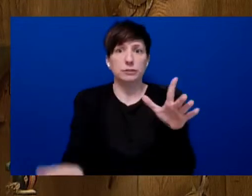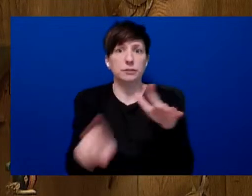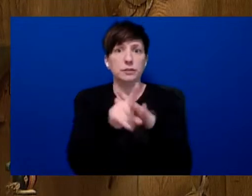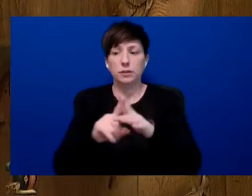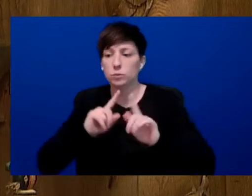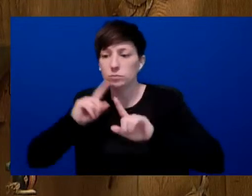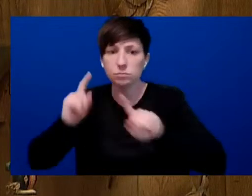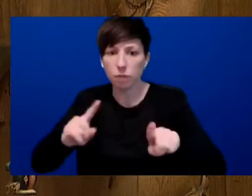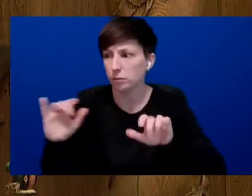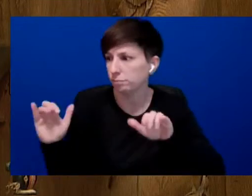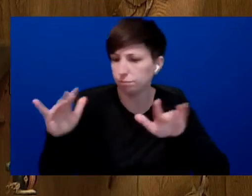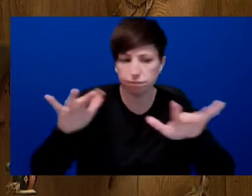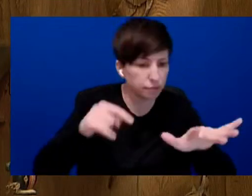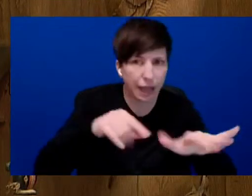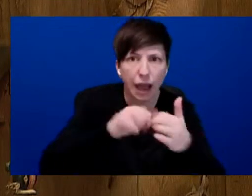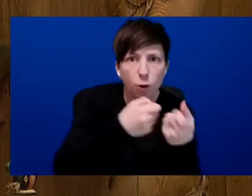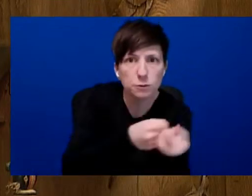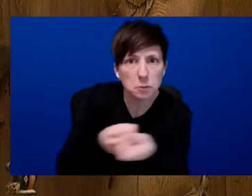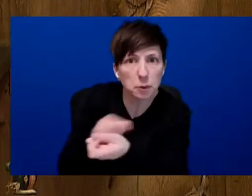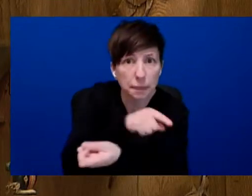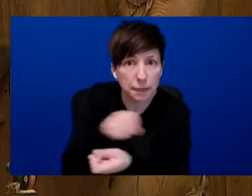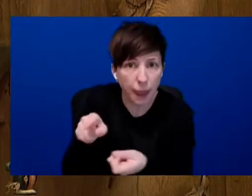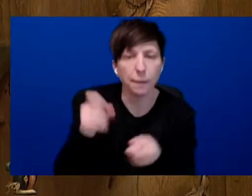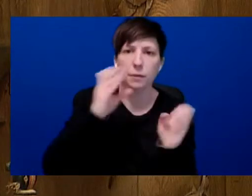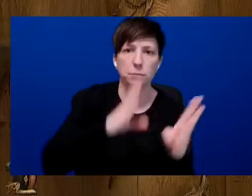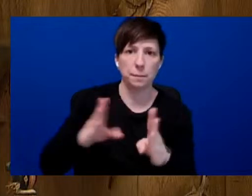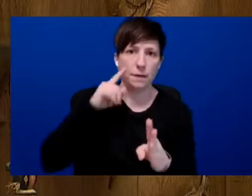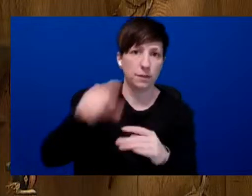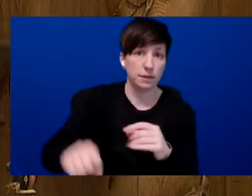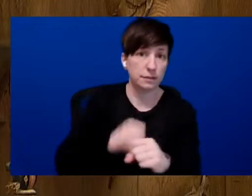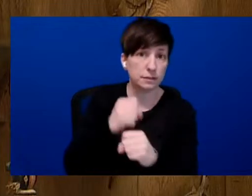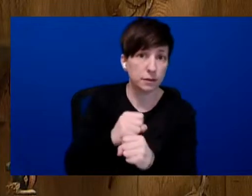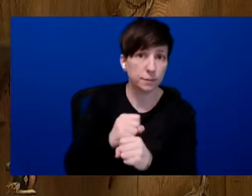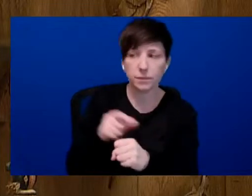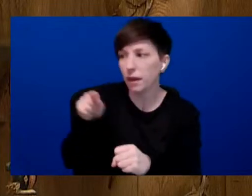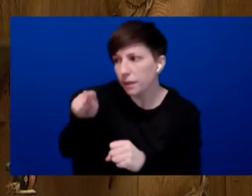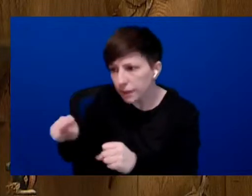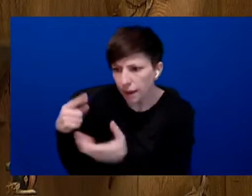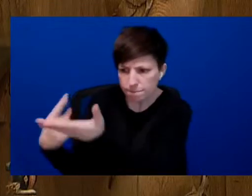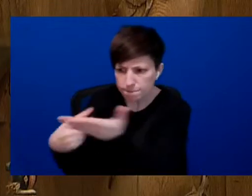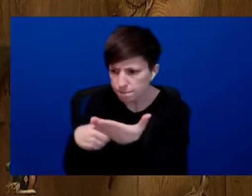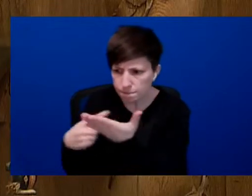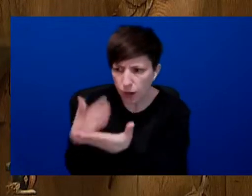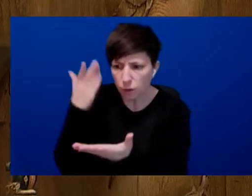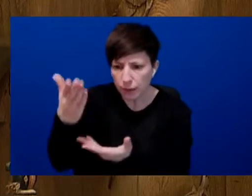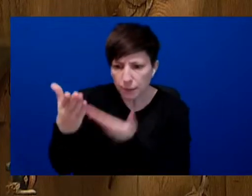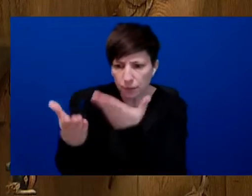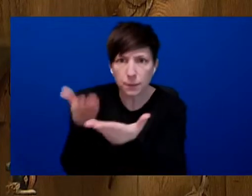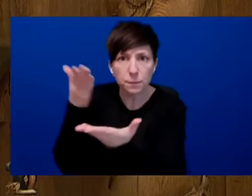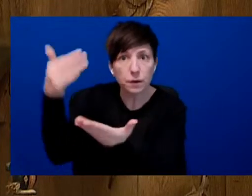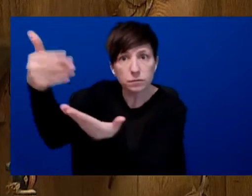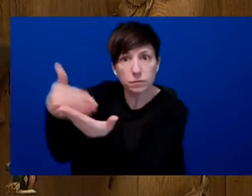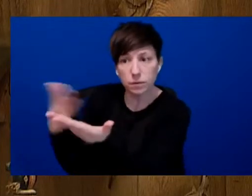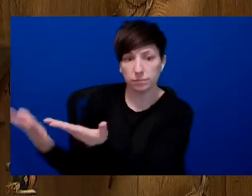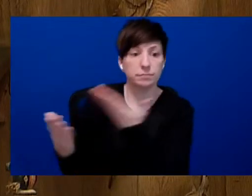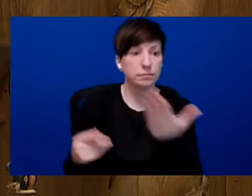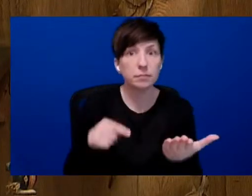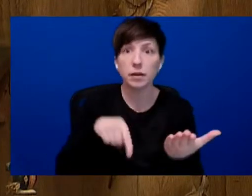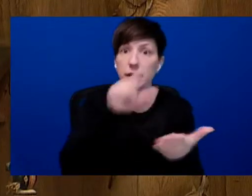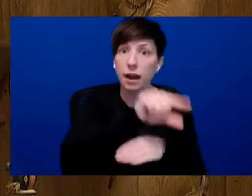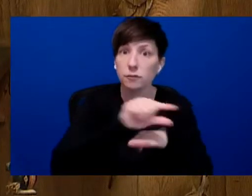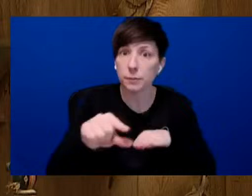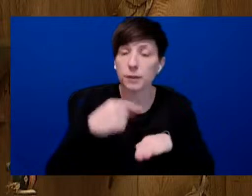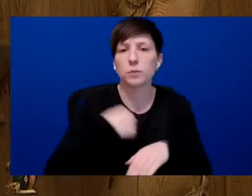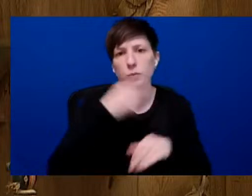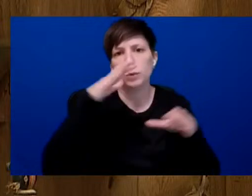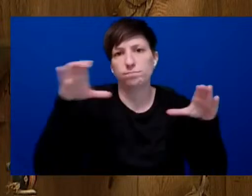emergency. This year, your government is turning recommendations into action and working side by side with communities and partners to